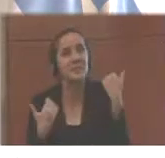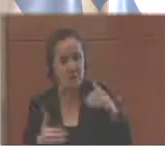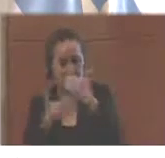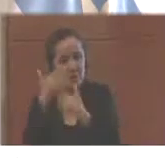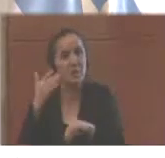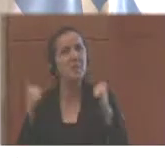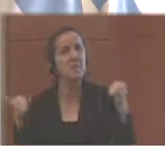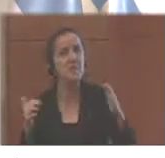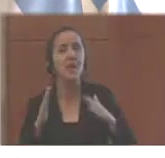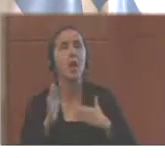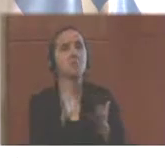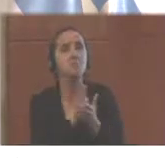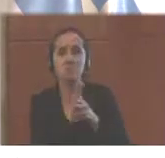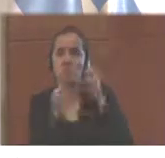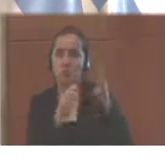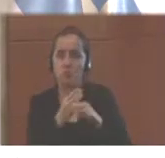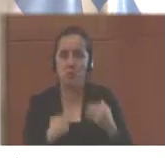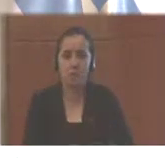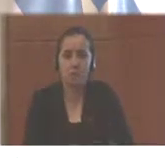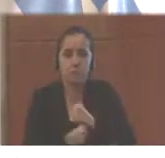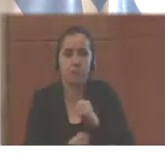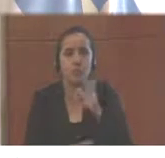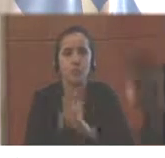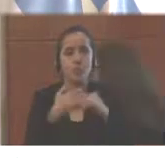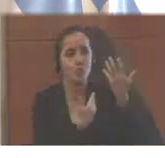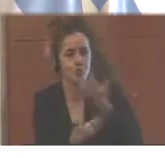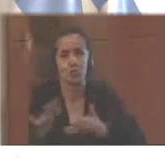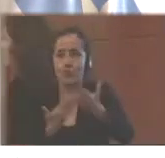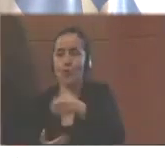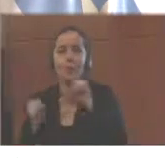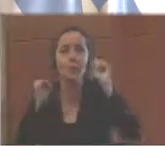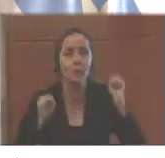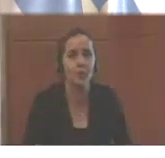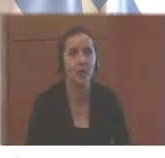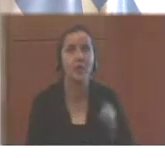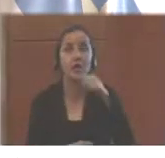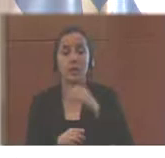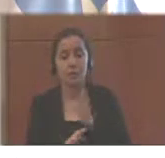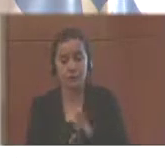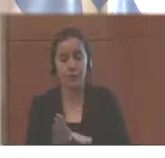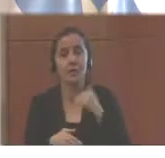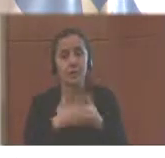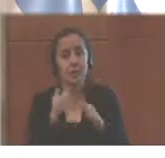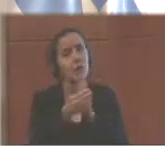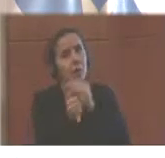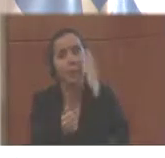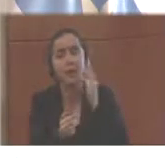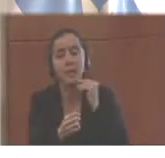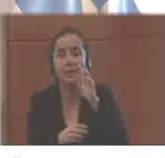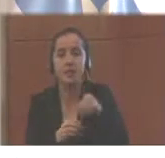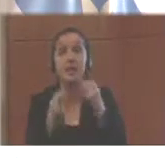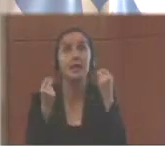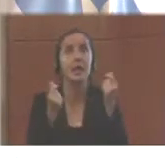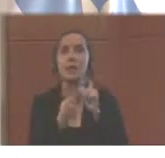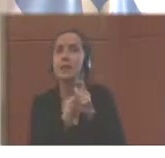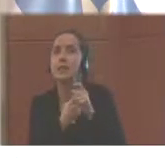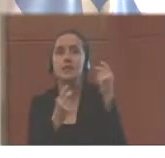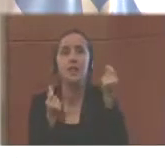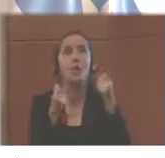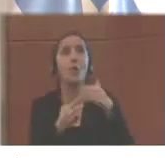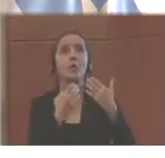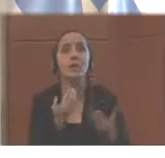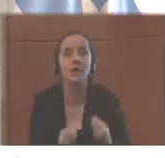to enjoy a more friendly, a more equitable, and a better planet with a